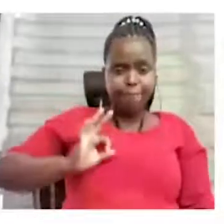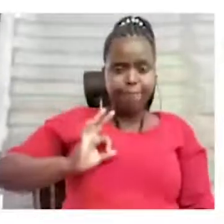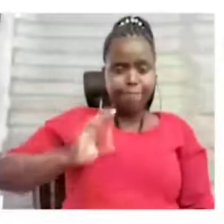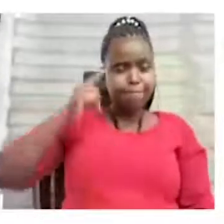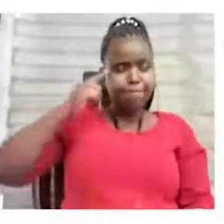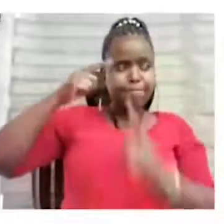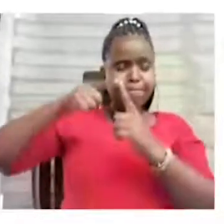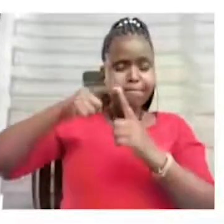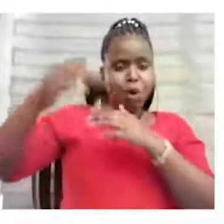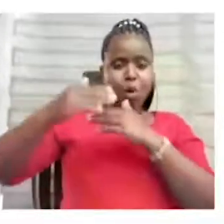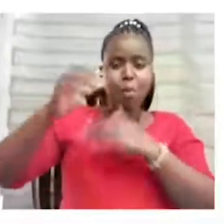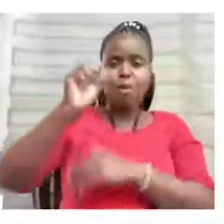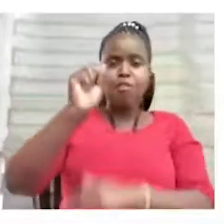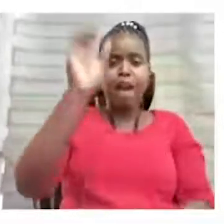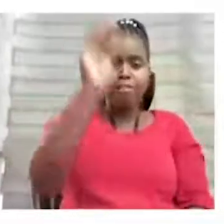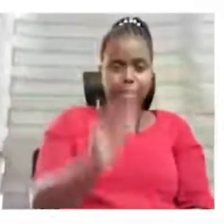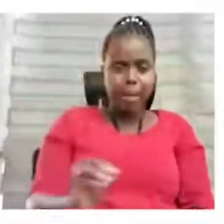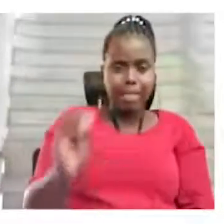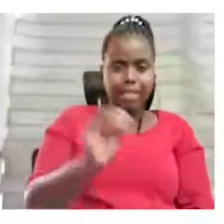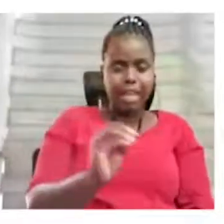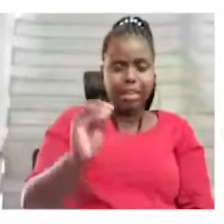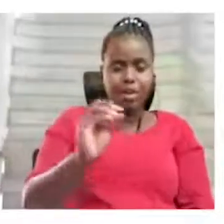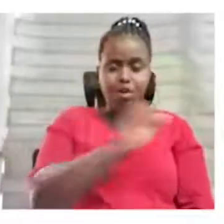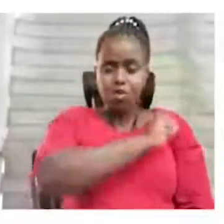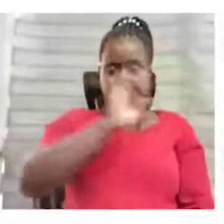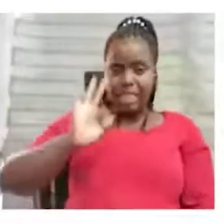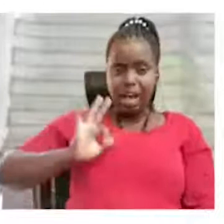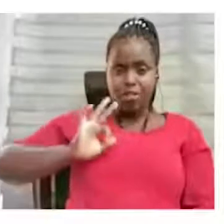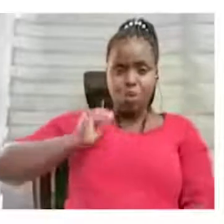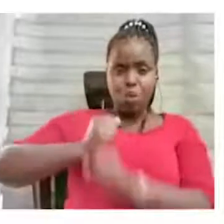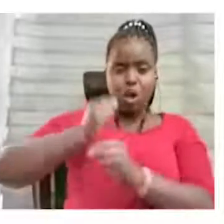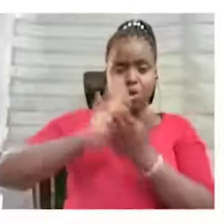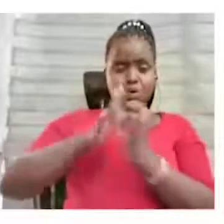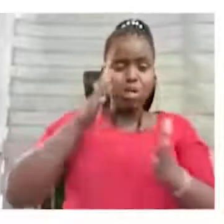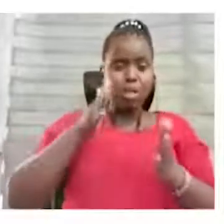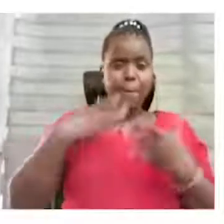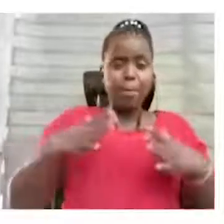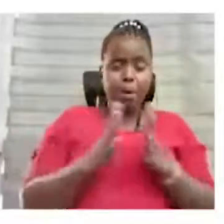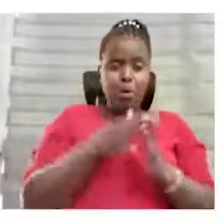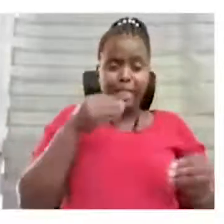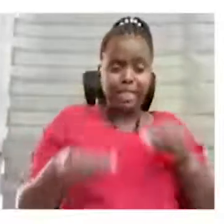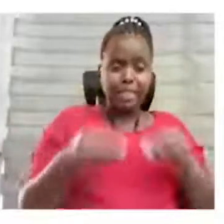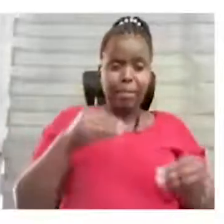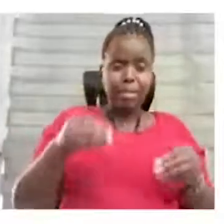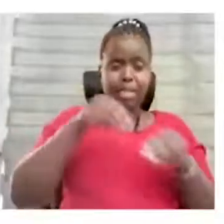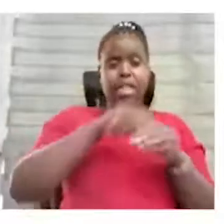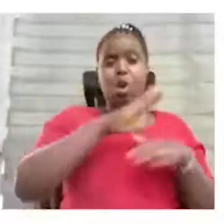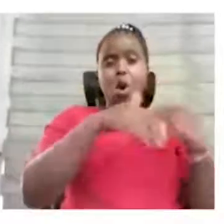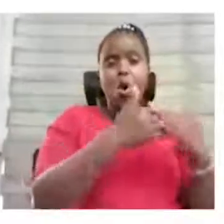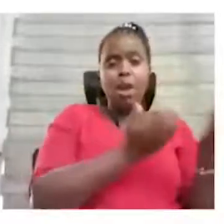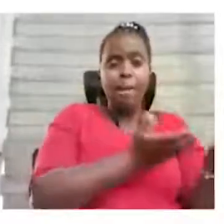of 5% of our staff should be people living with disability across our businesses. So we